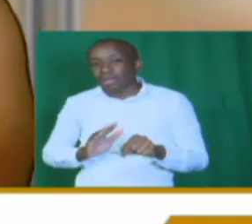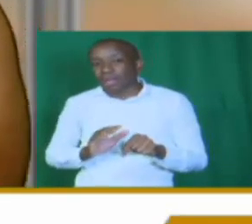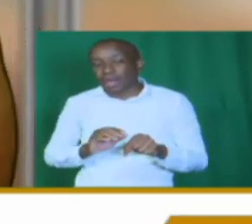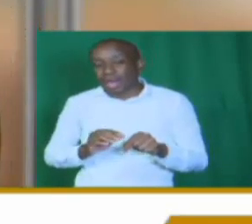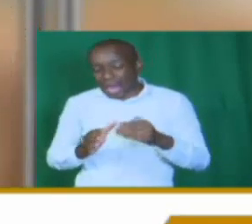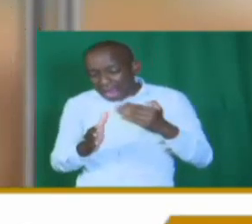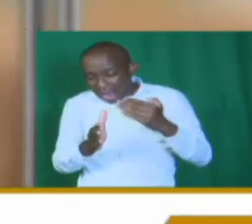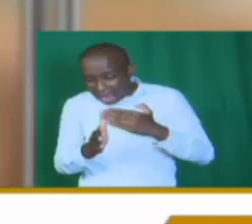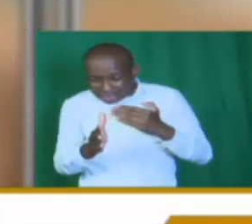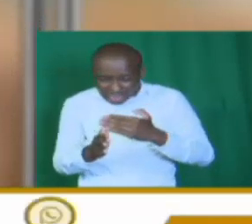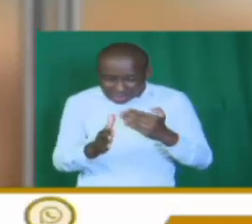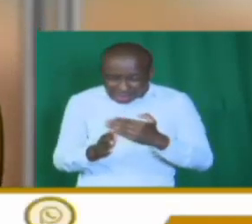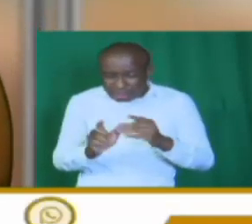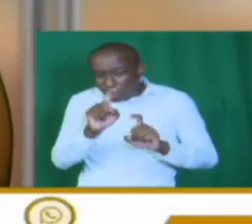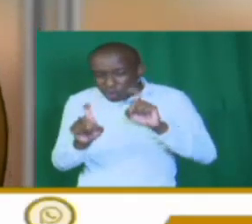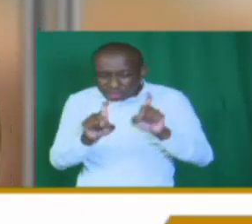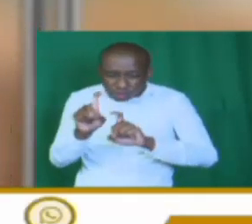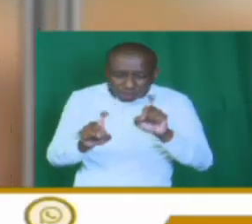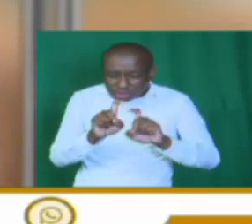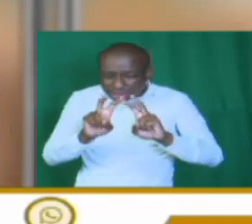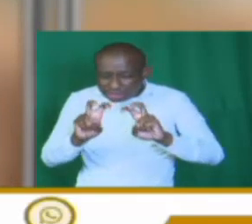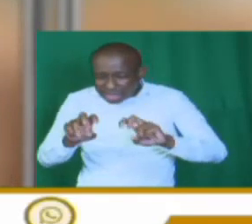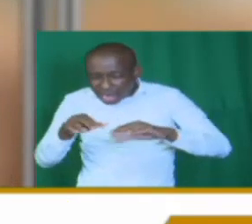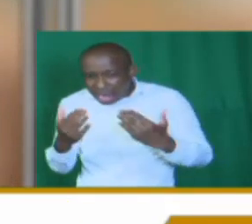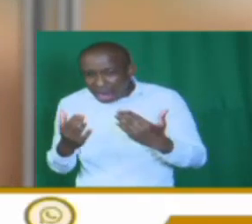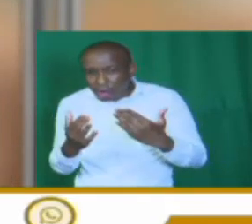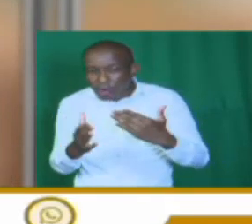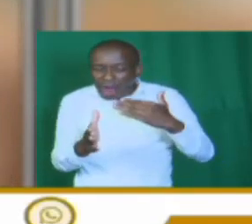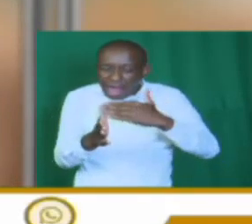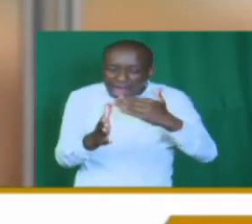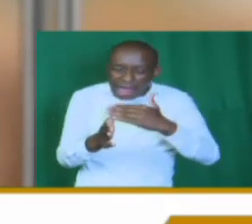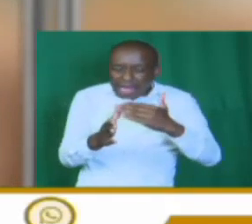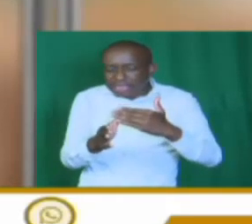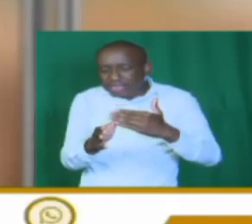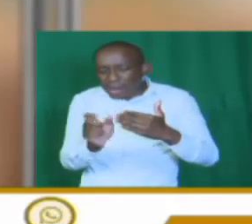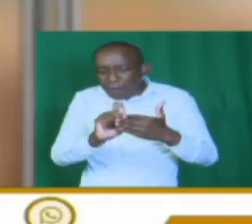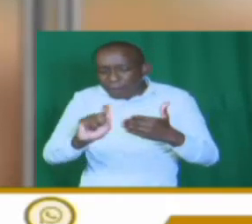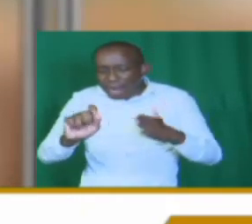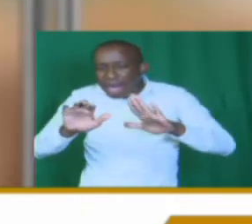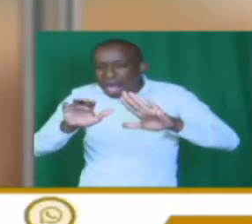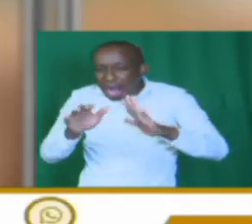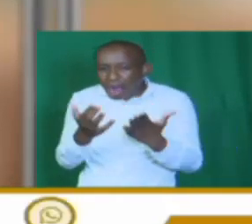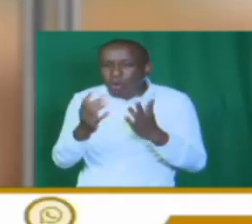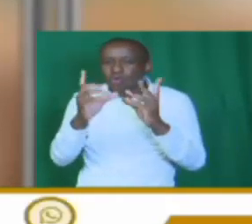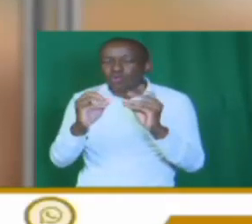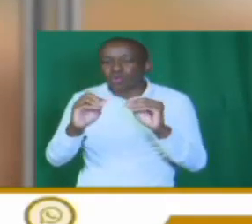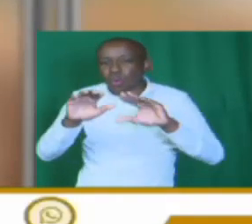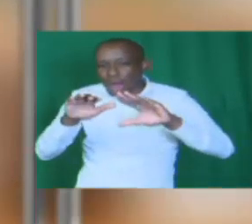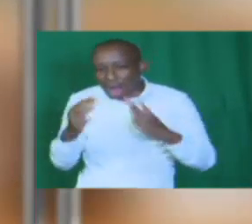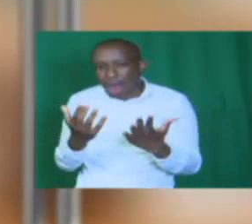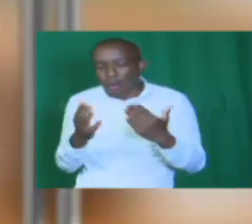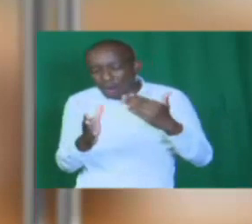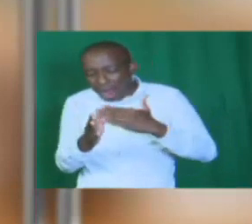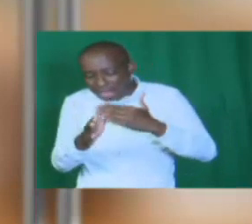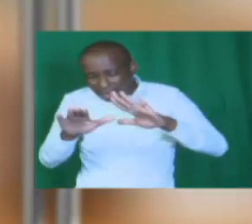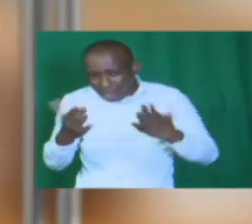question analysis as well as responding to questions. What is it that learners are expected to do when they are responding